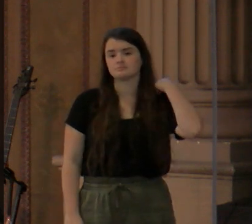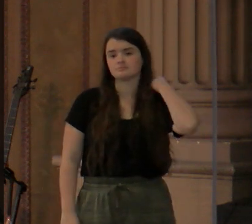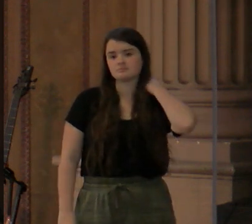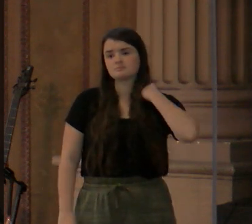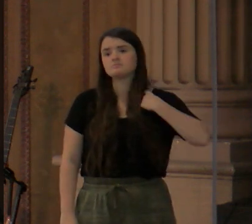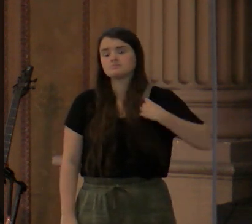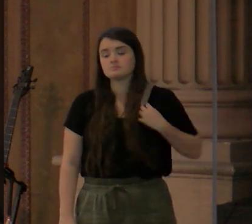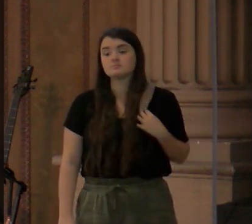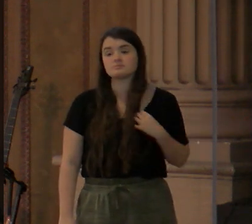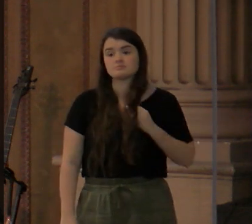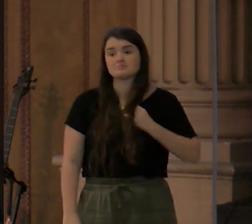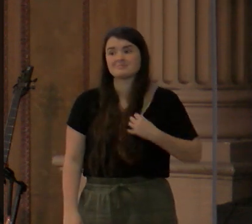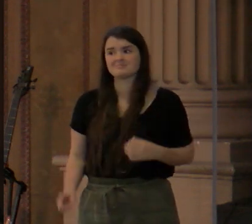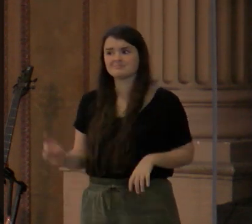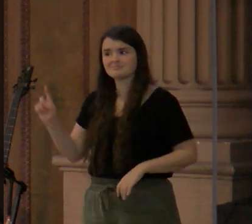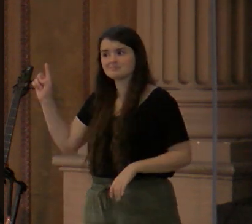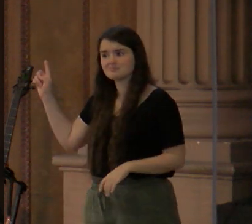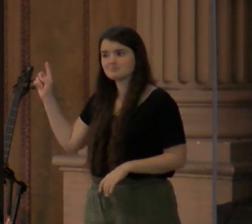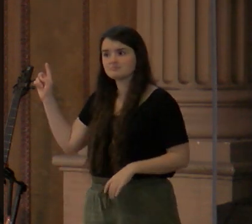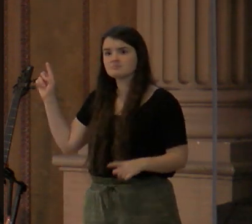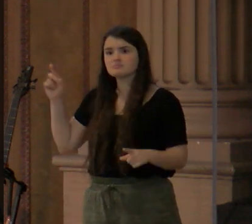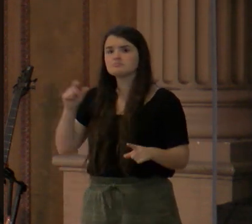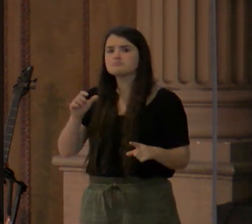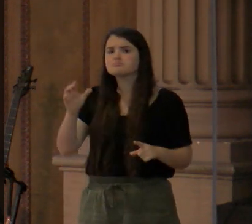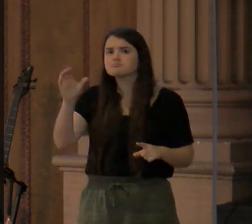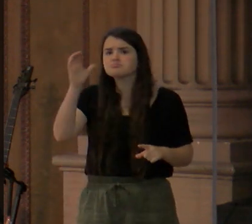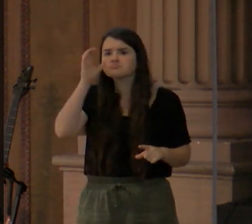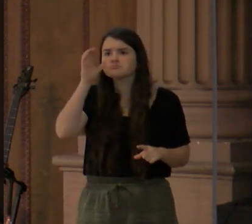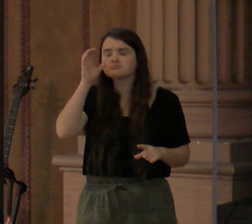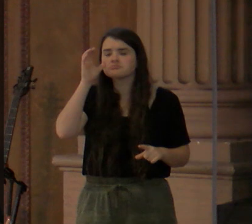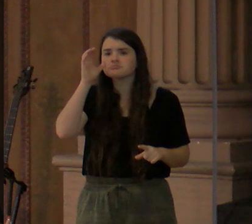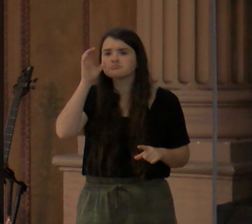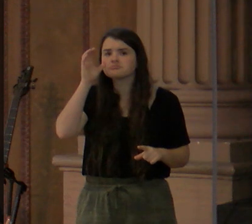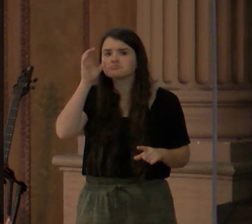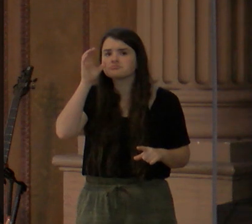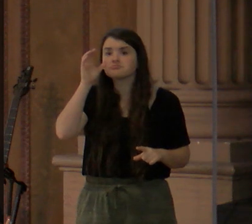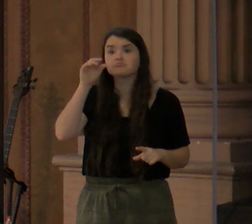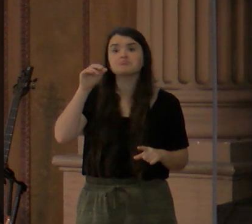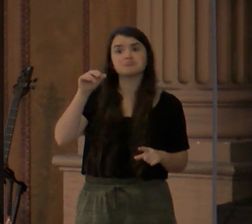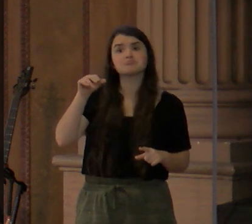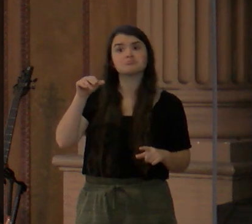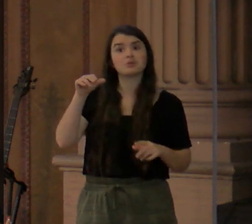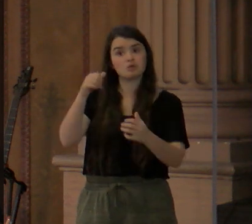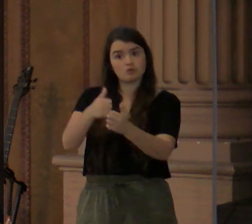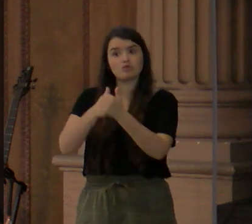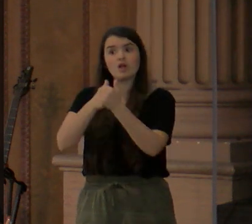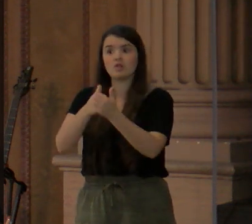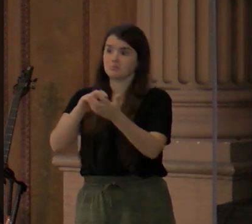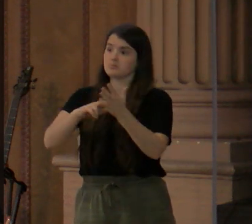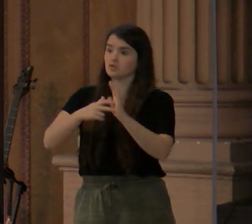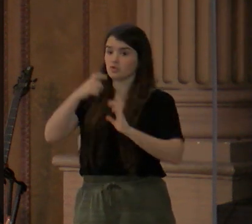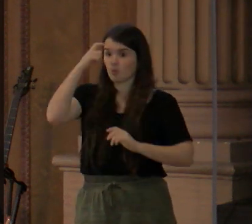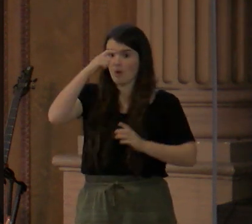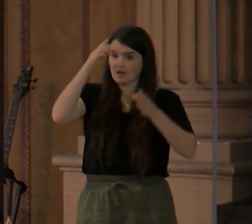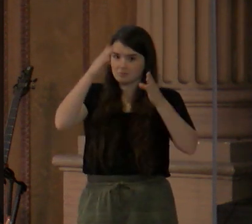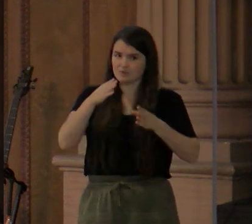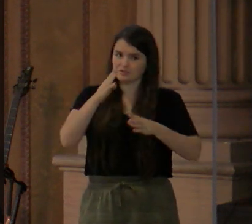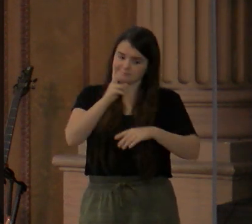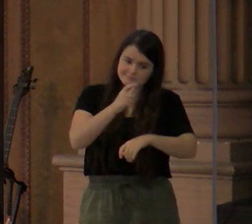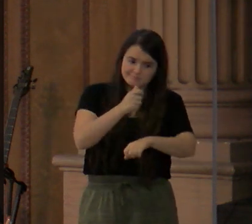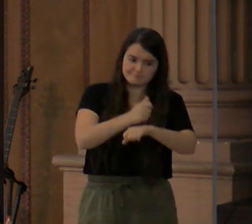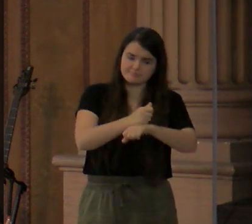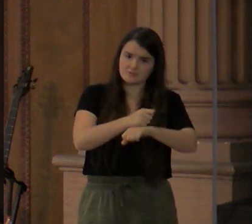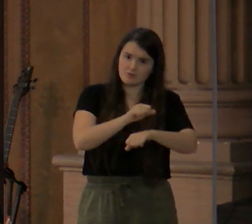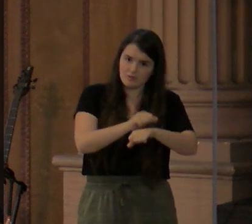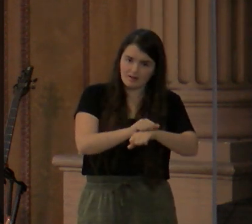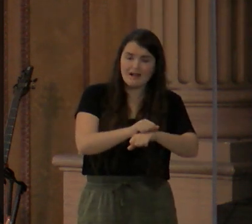So if you hear these words and do them, you're a wise person who's building your house on the rock. If you hear these words and don't